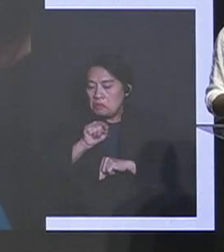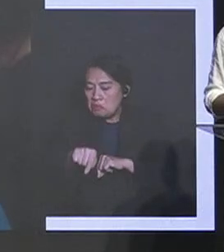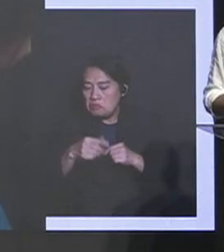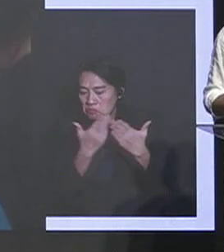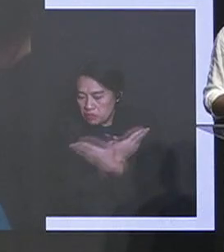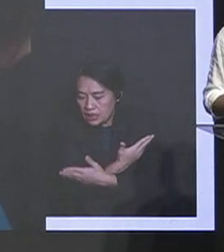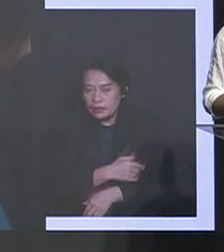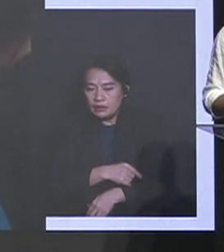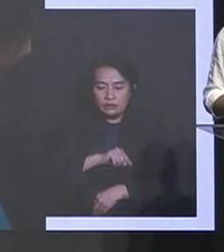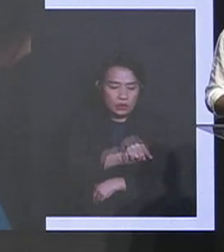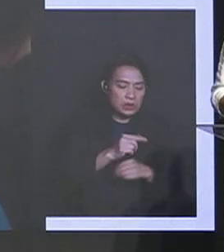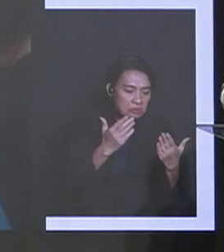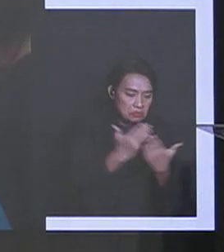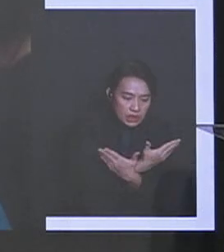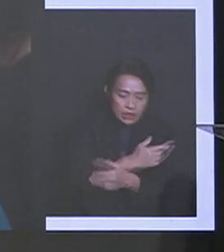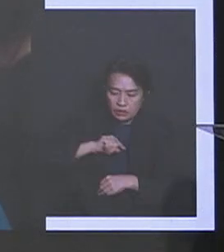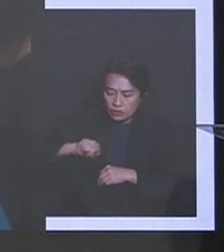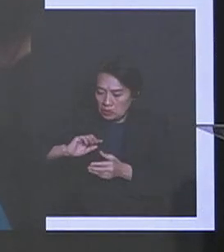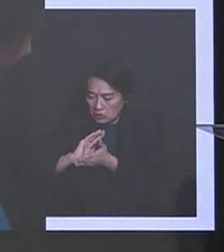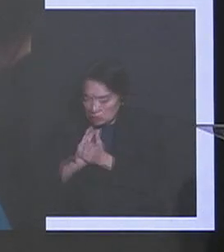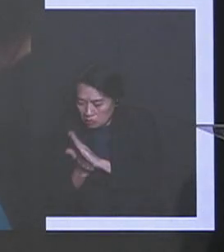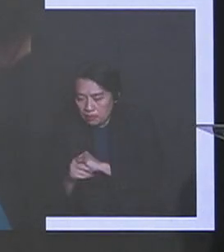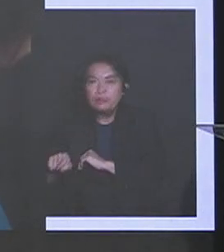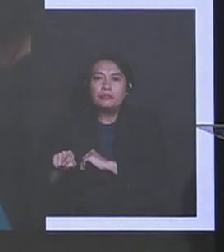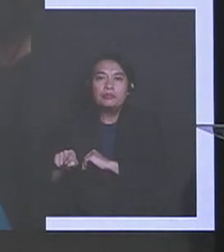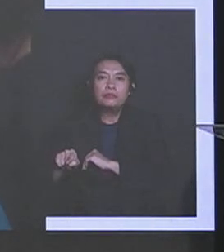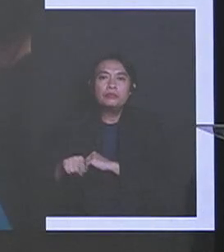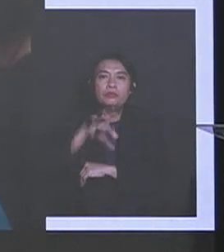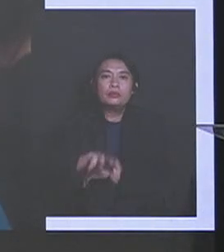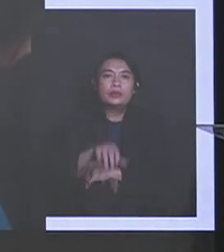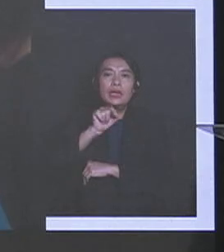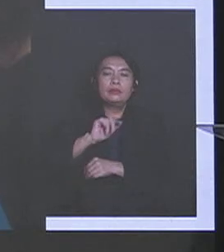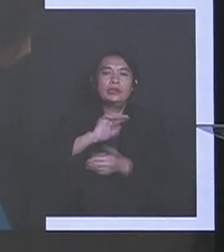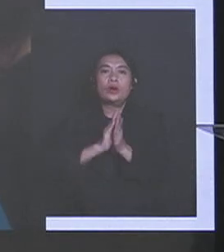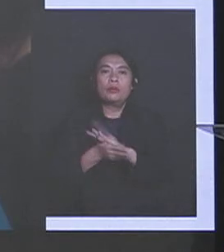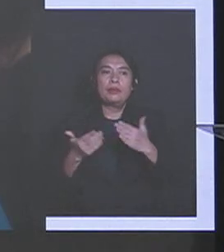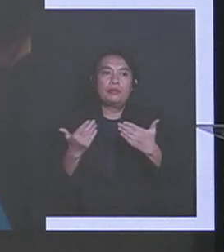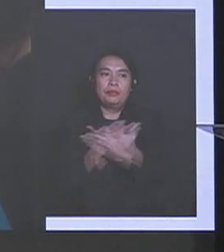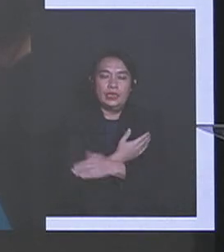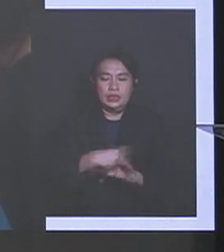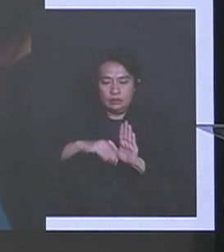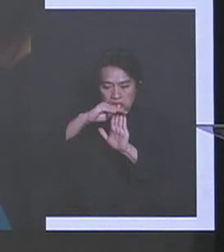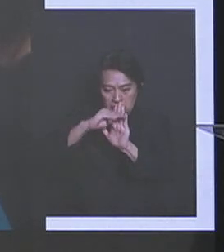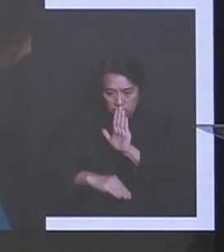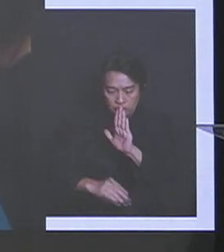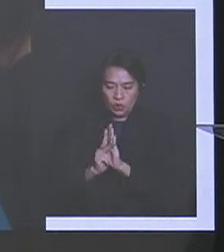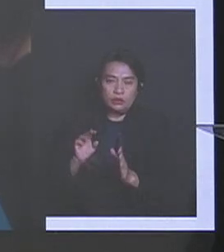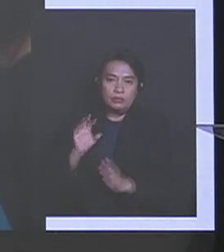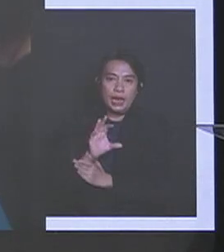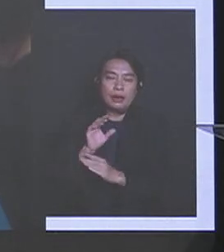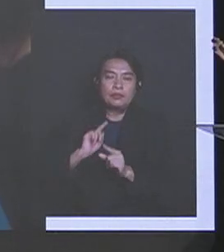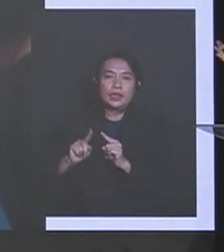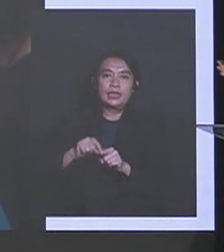entire city. You know, so policy and regulations and zoning can be incredibly powerful. So